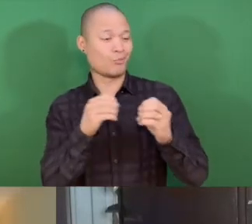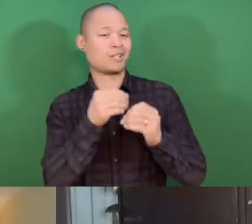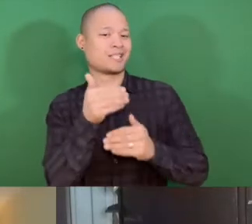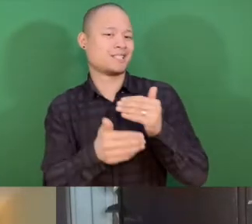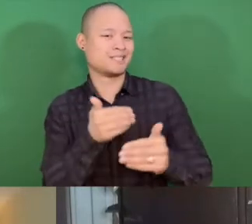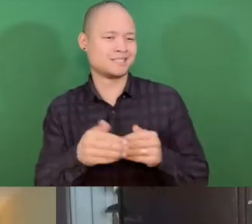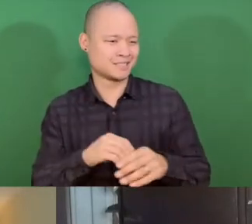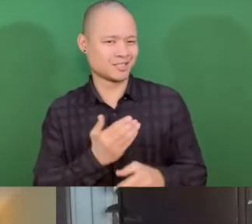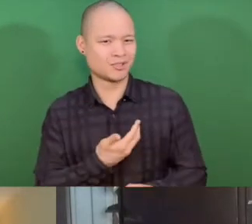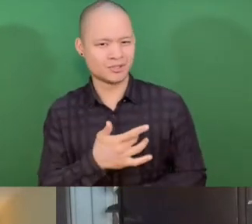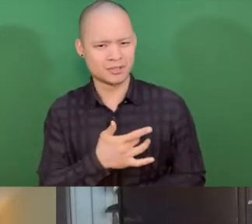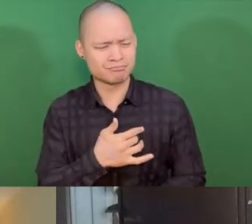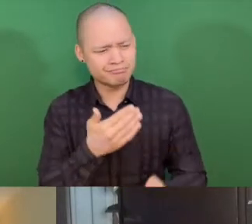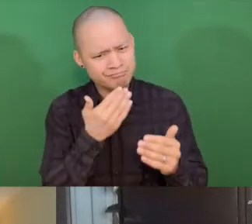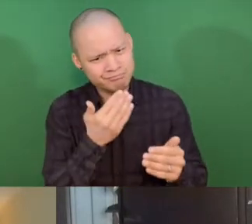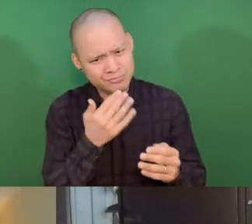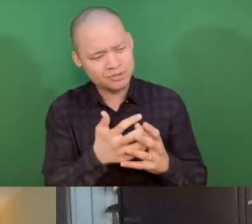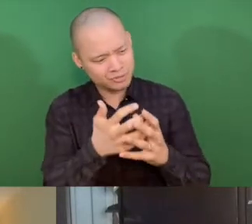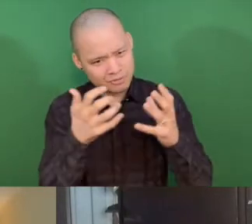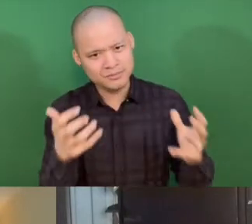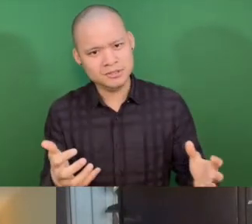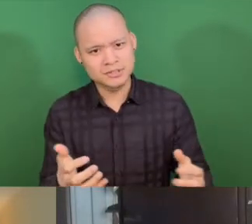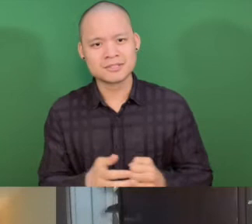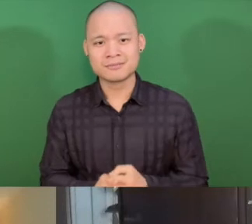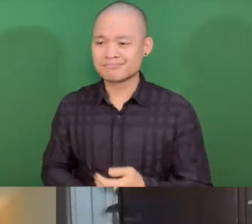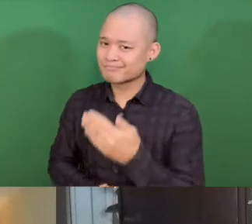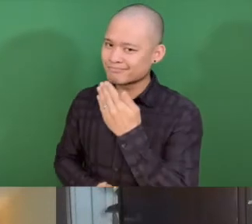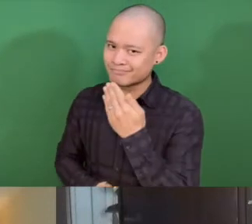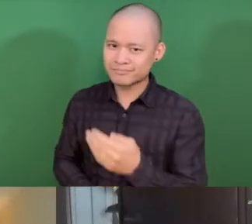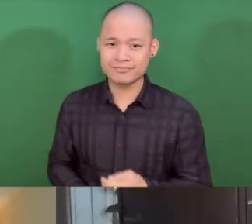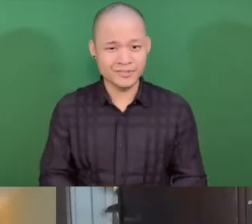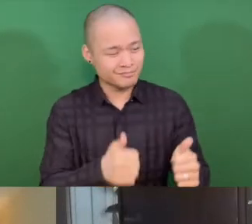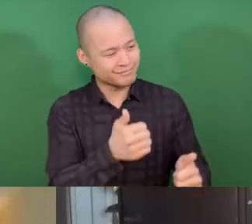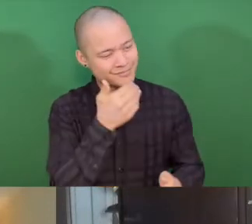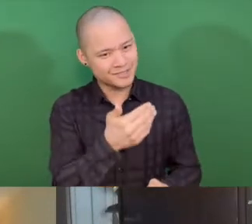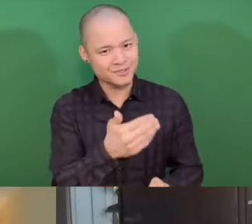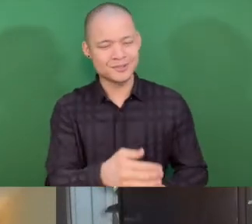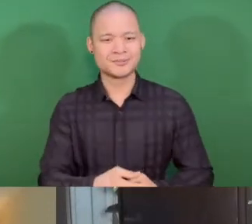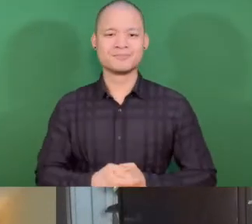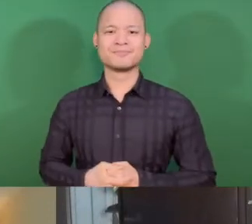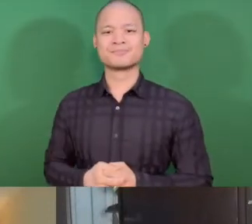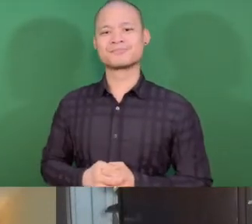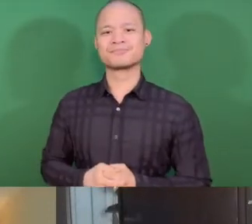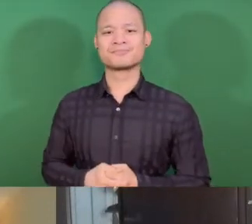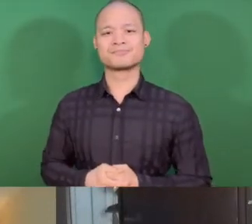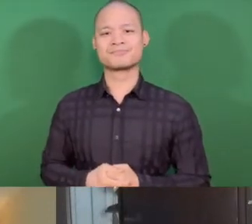hearts. Thanks so much, Jim. Thank you. Thanks.